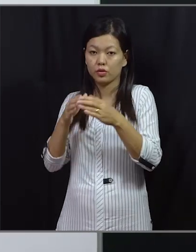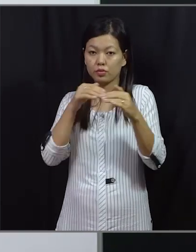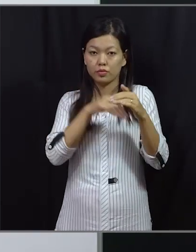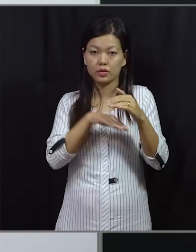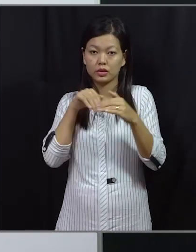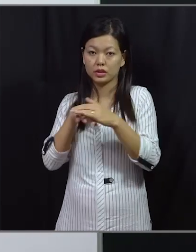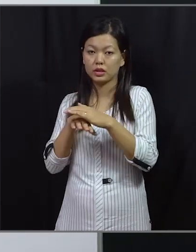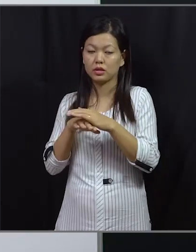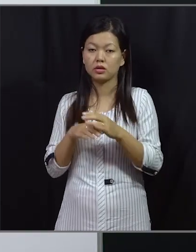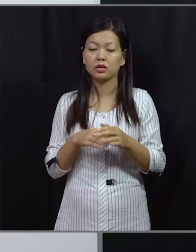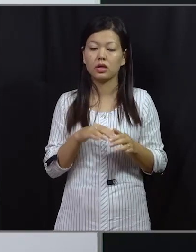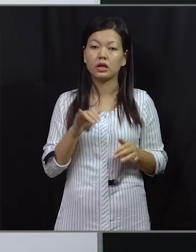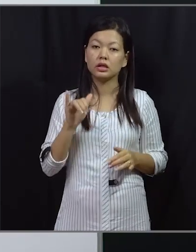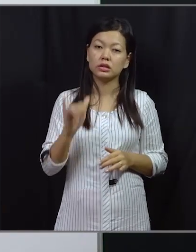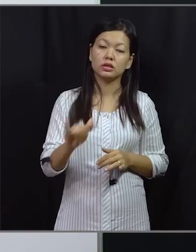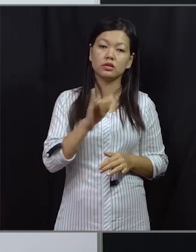exactly